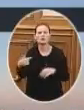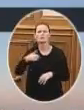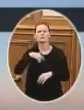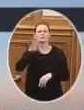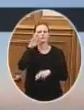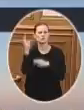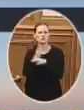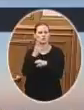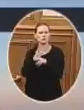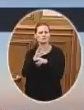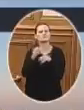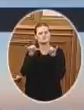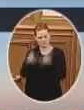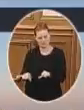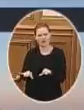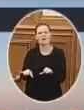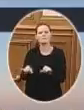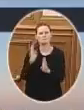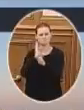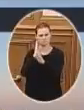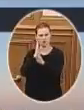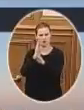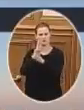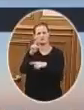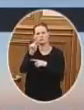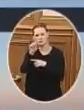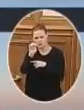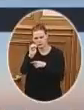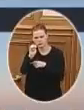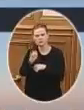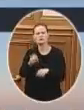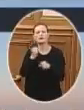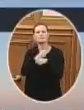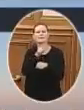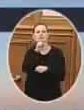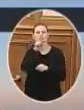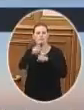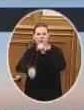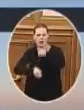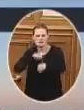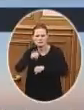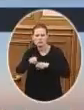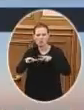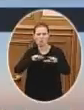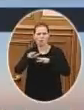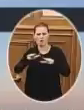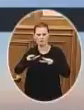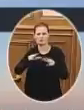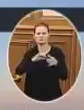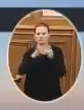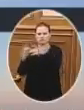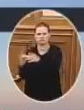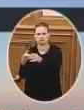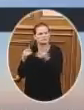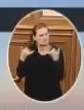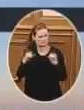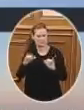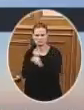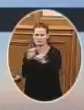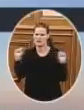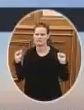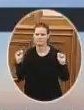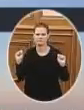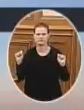shoring them up with added frequency and making the pedestrian and bicycle connections better rather than introducing a whole host of new and